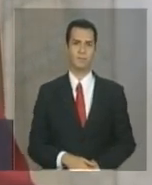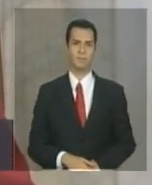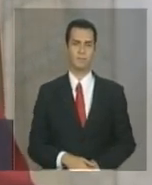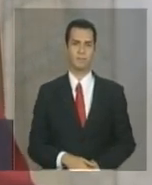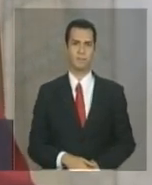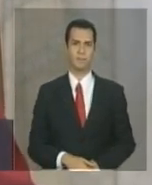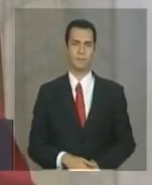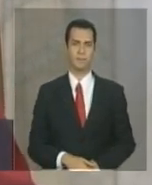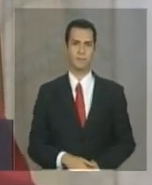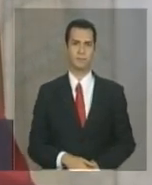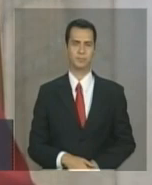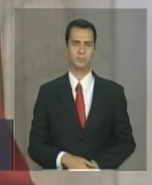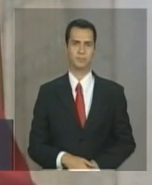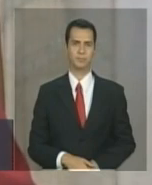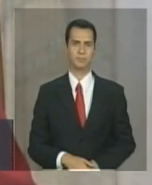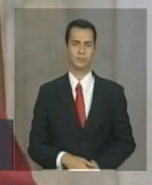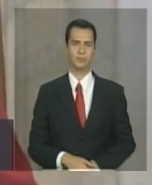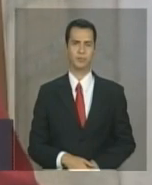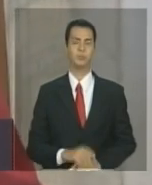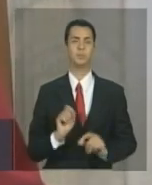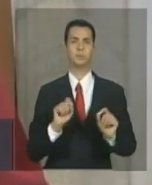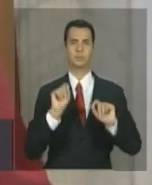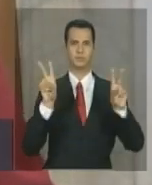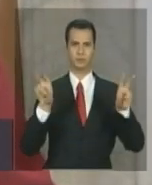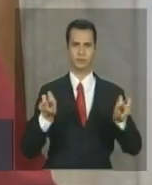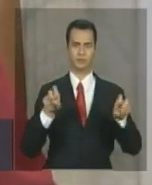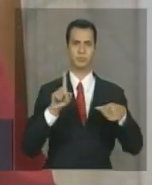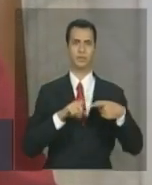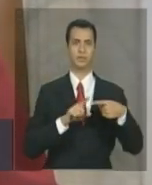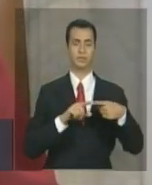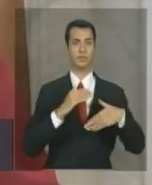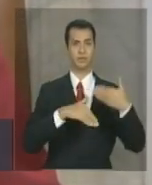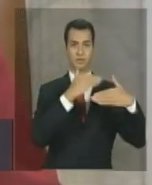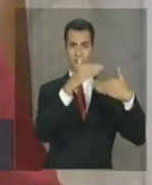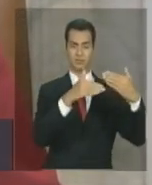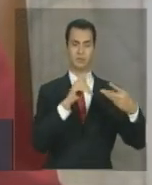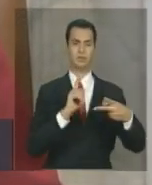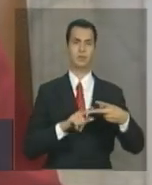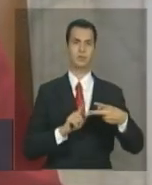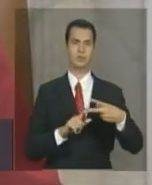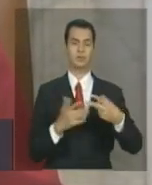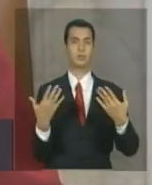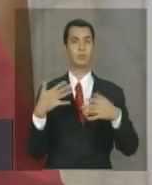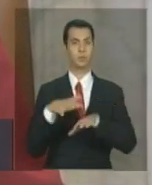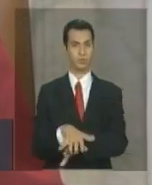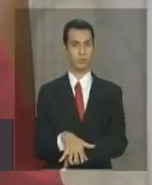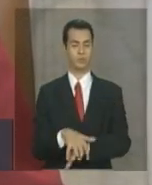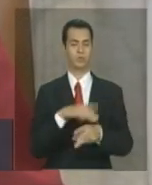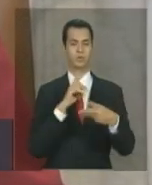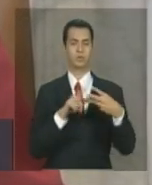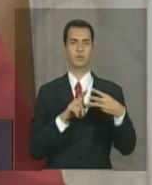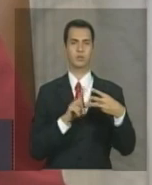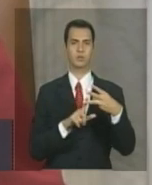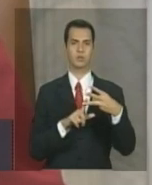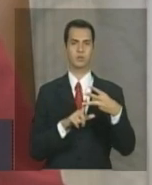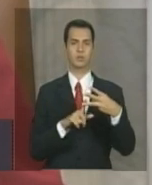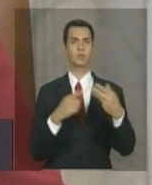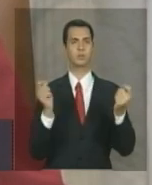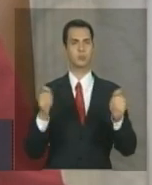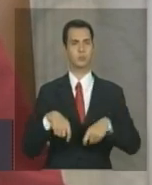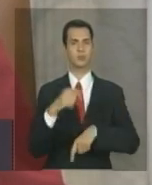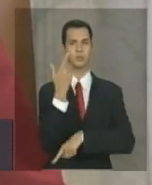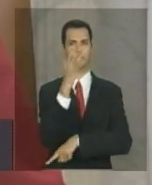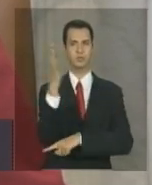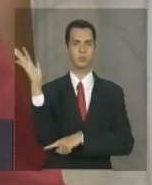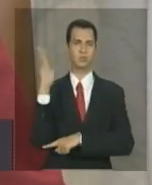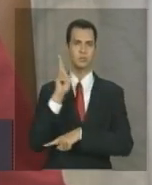sustainable development. Que é crescer, incluir e sermos capazes de conservar e proteger